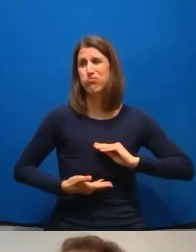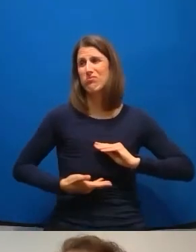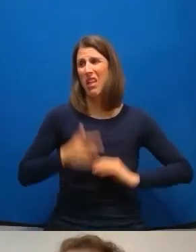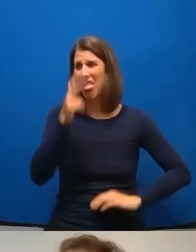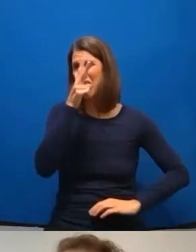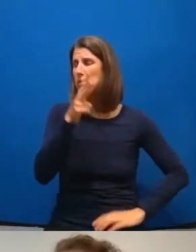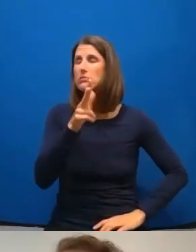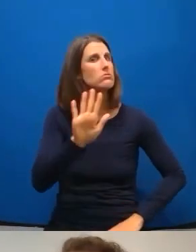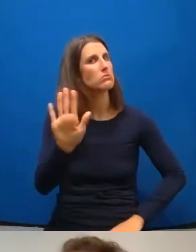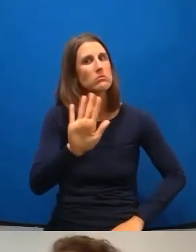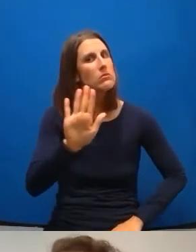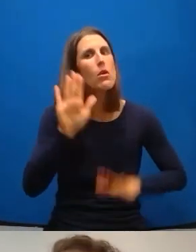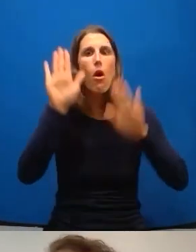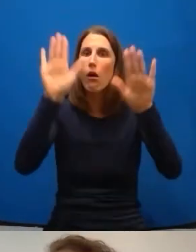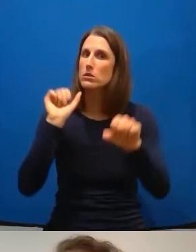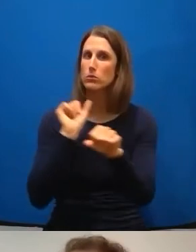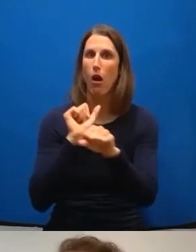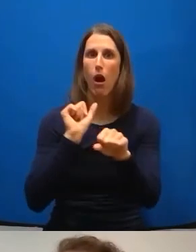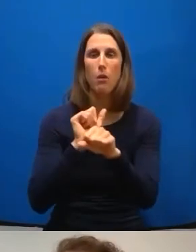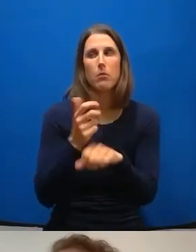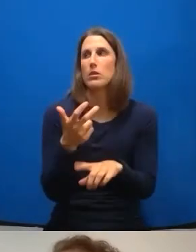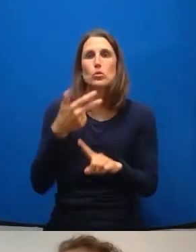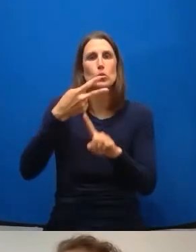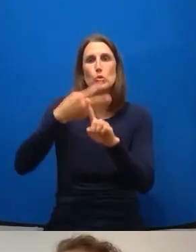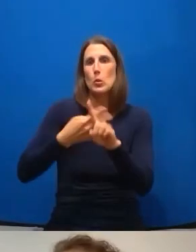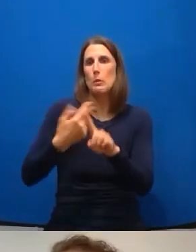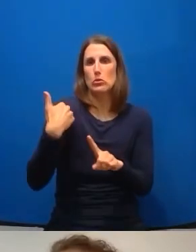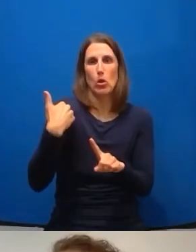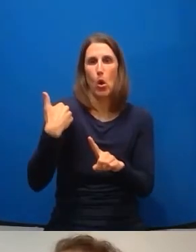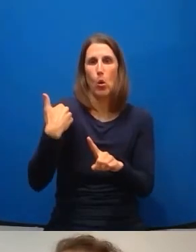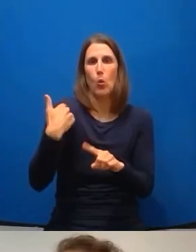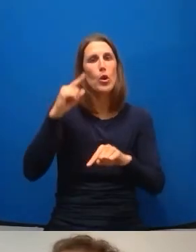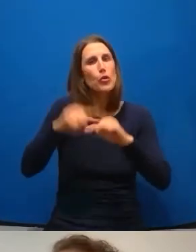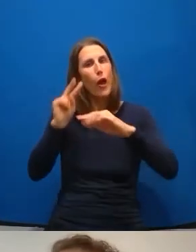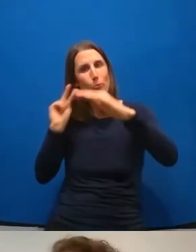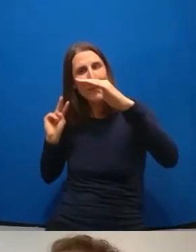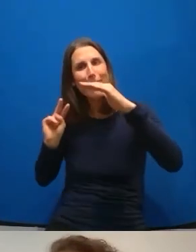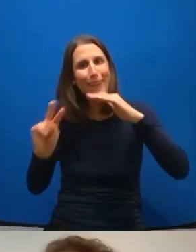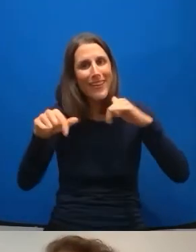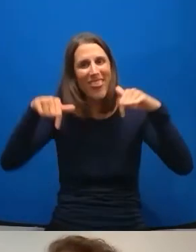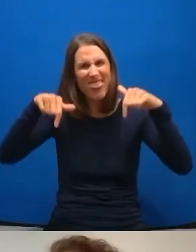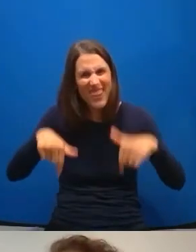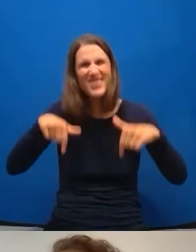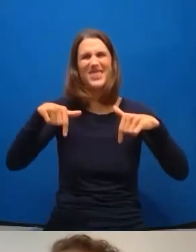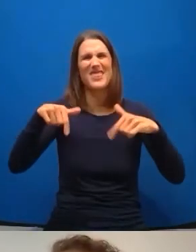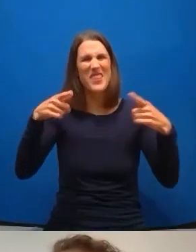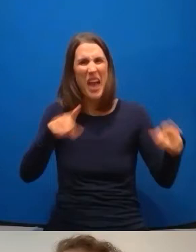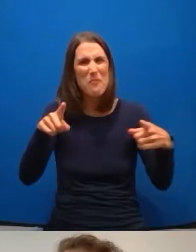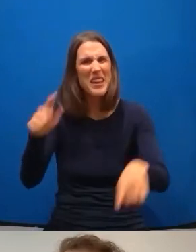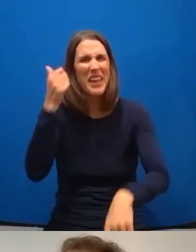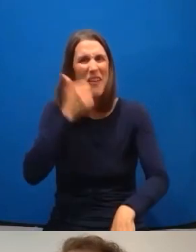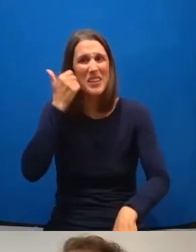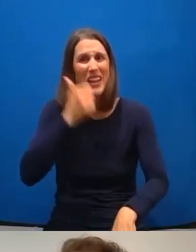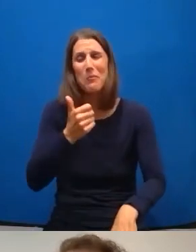something that no one, 2 months ago, we wouldn't have been able to guess that this was going to happen. So good job. Like, anything you did was awesome,